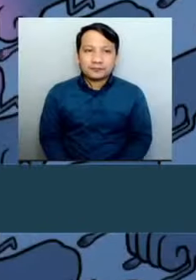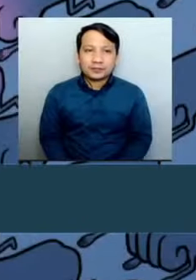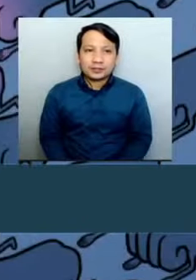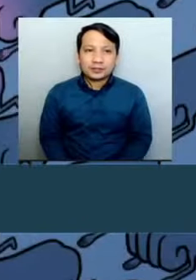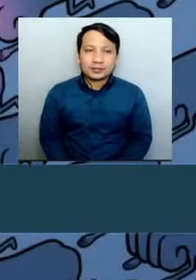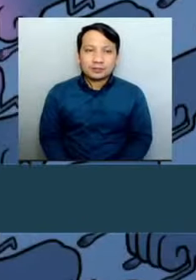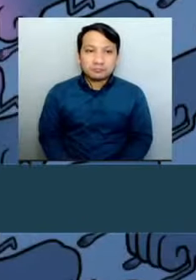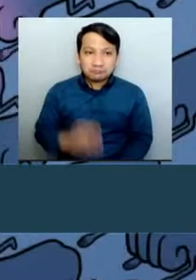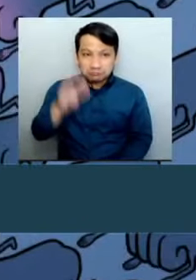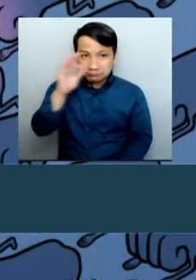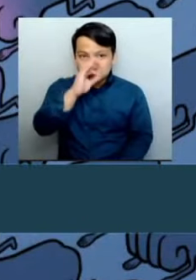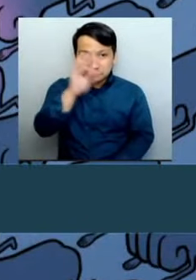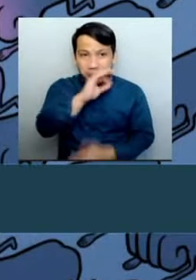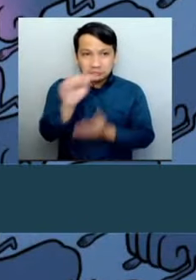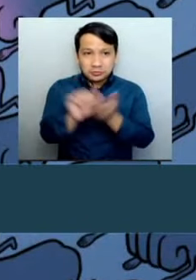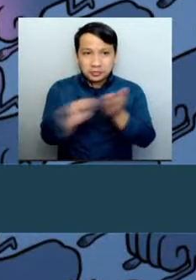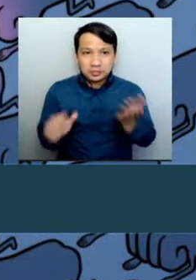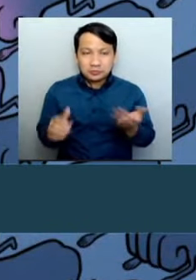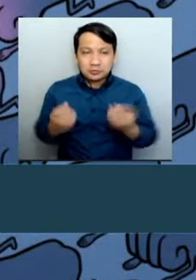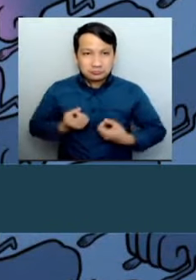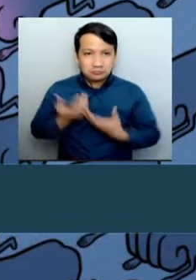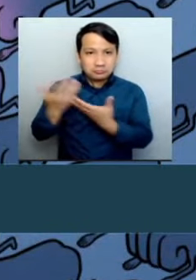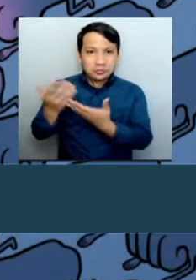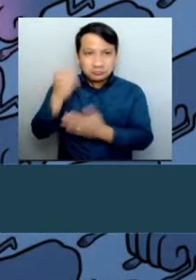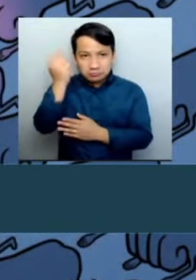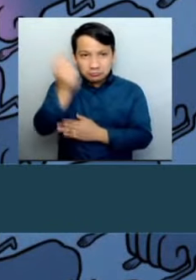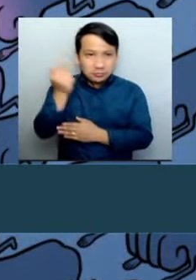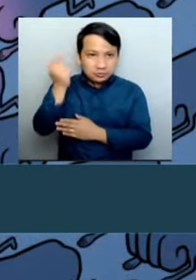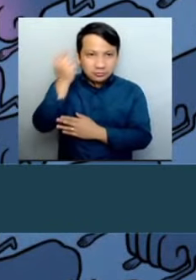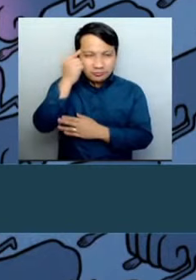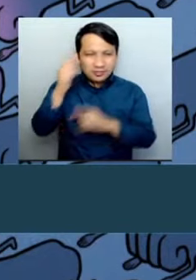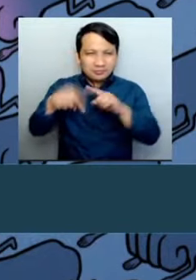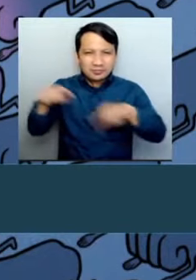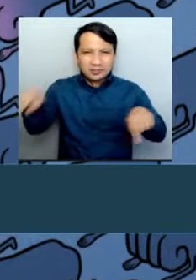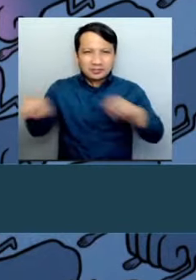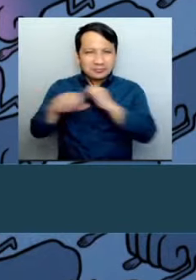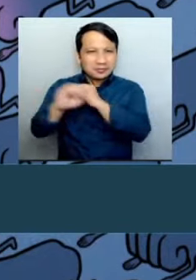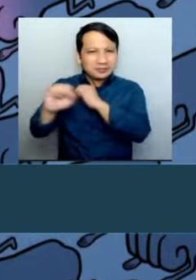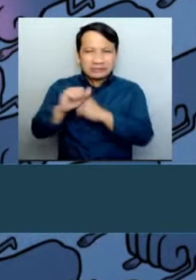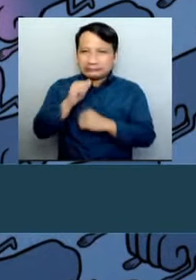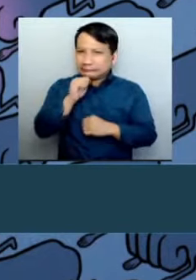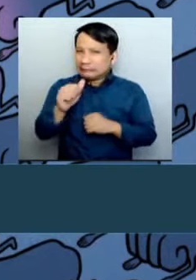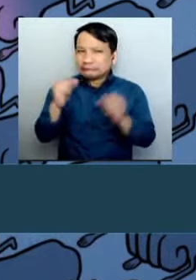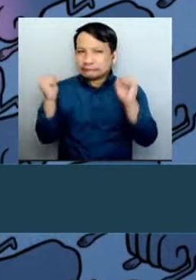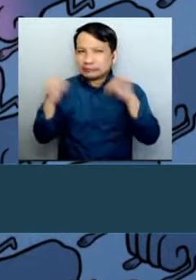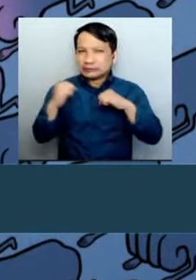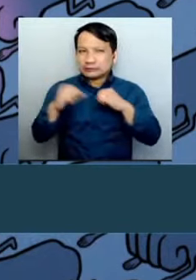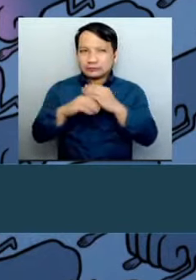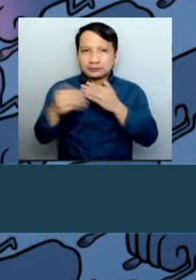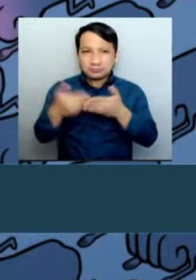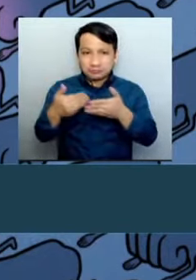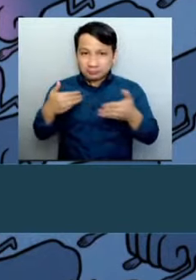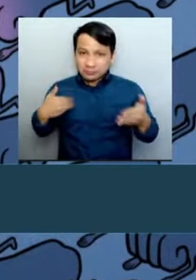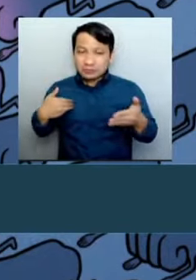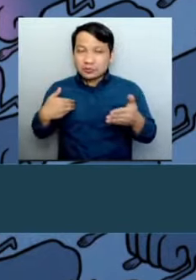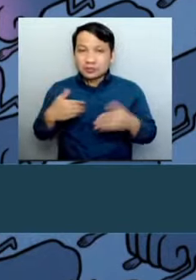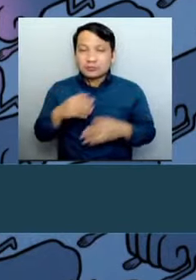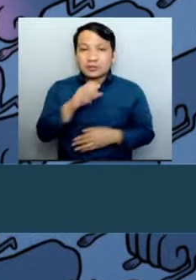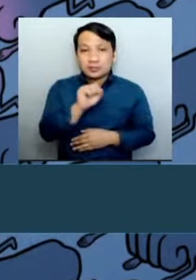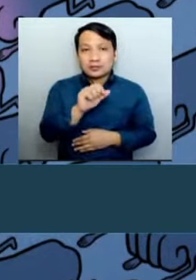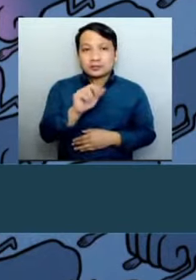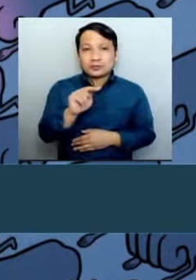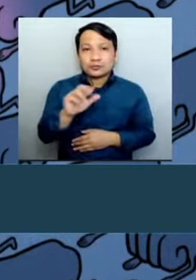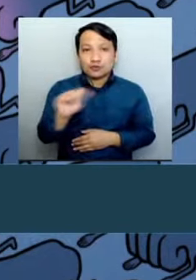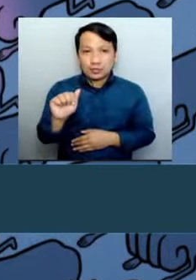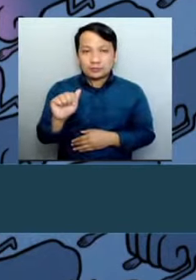Filipino artists express their displeasure with government in a viral online campaign ahead of the president's final State of the